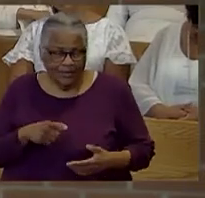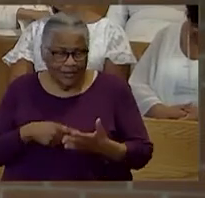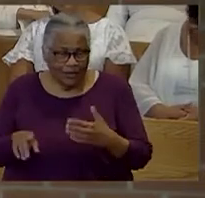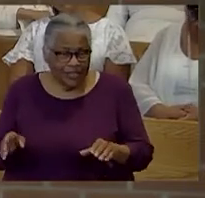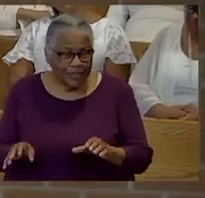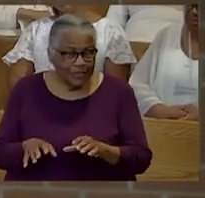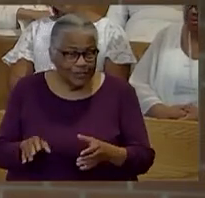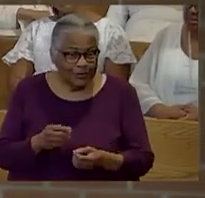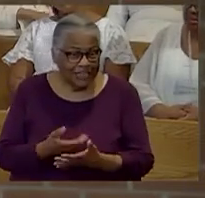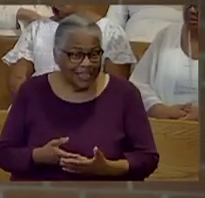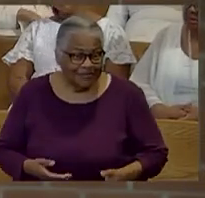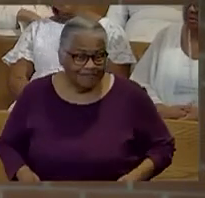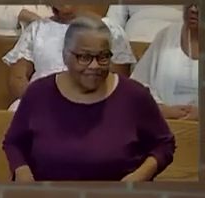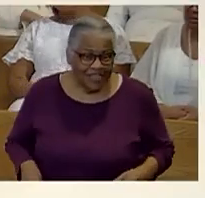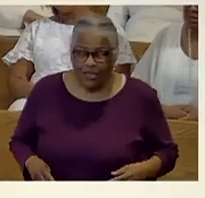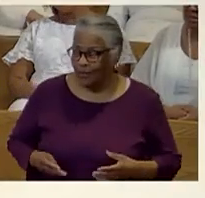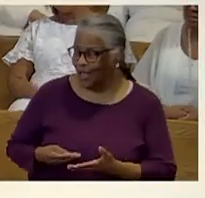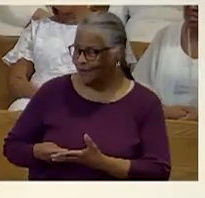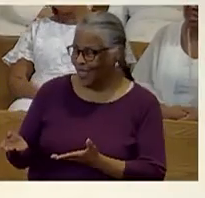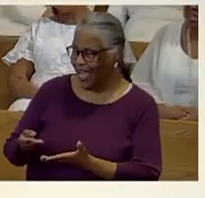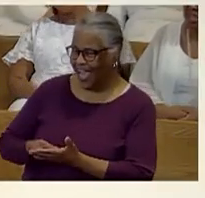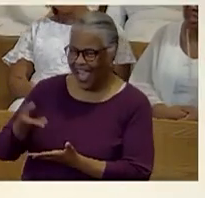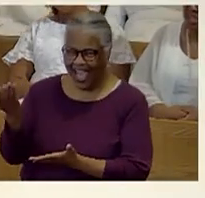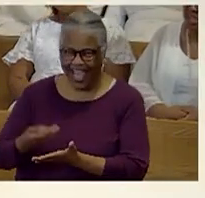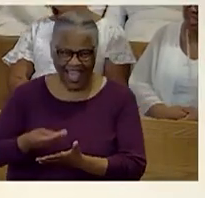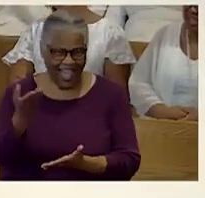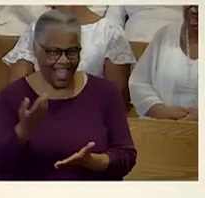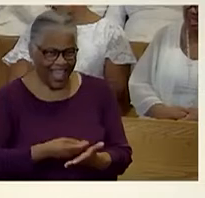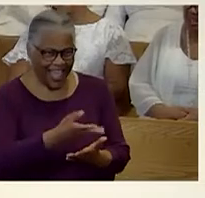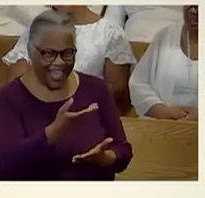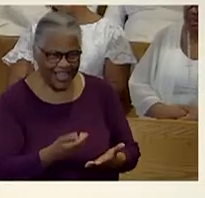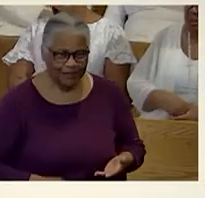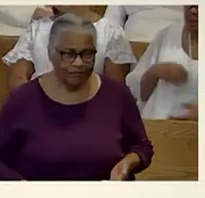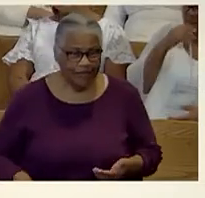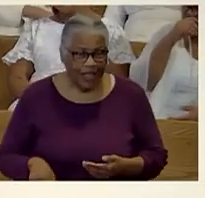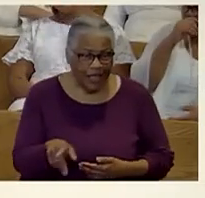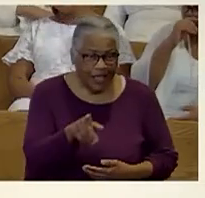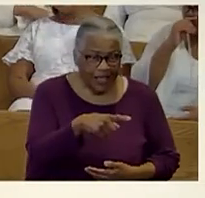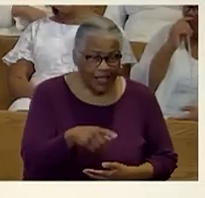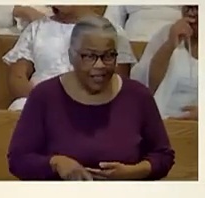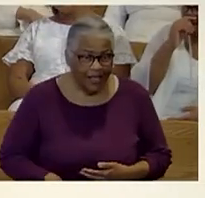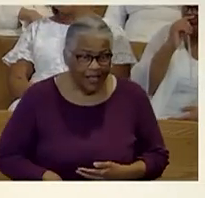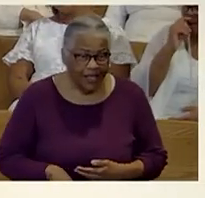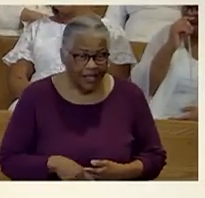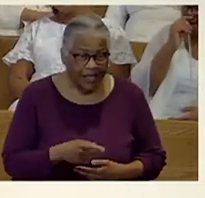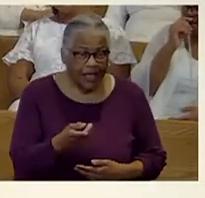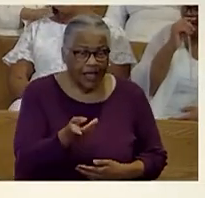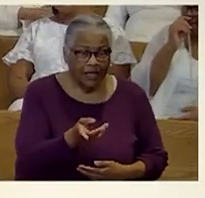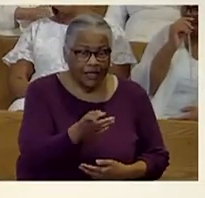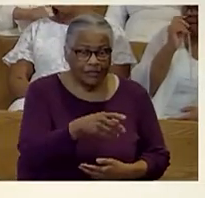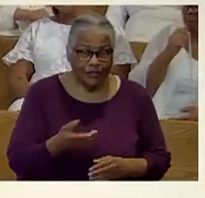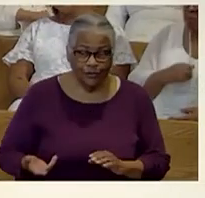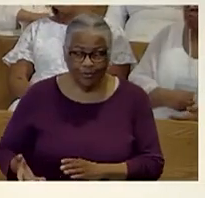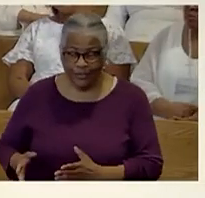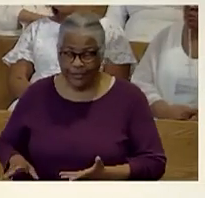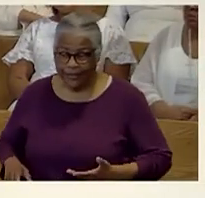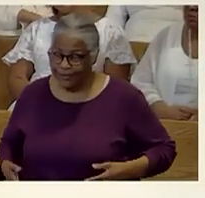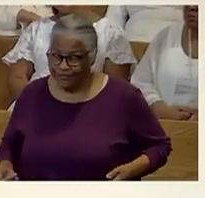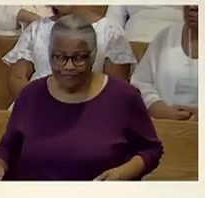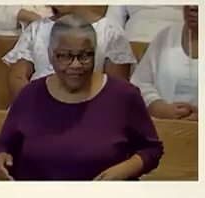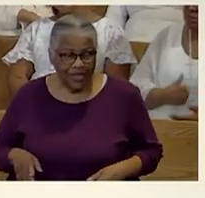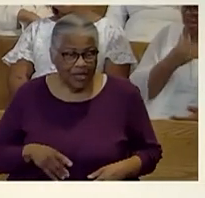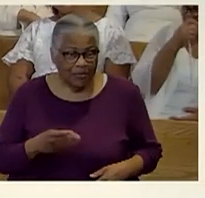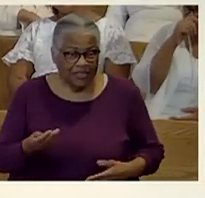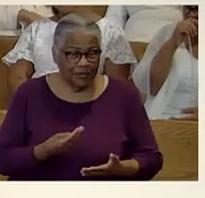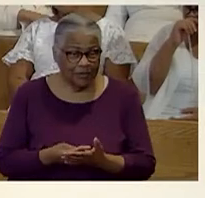You're going to be gone. They're going to be spending it. And I told my wife already, Miss Debbie, if I'm gone, just go ahead and get you another